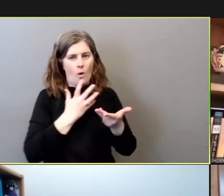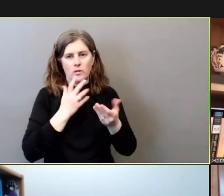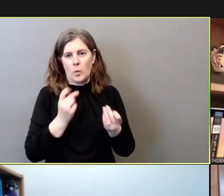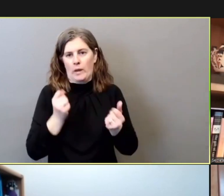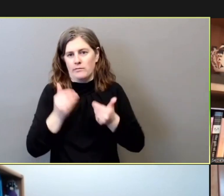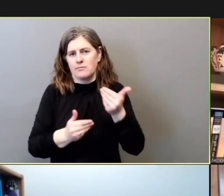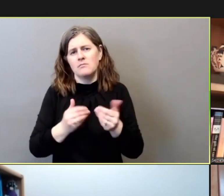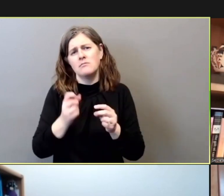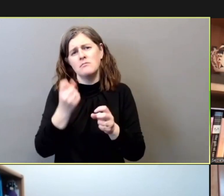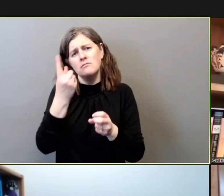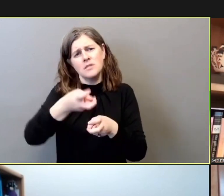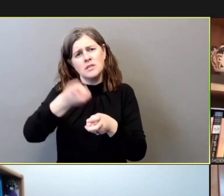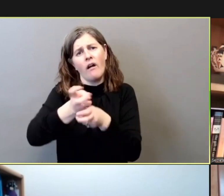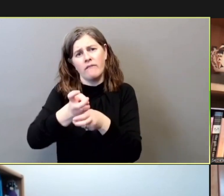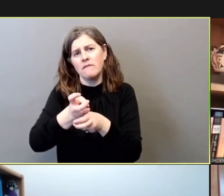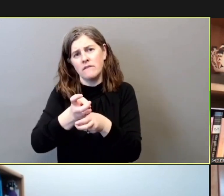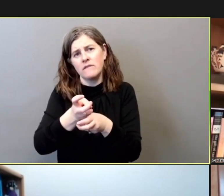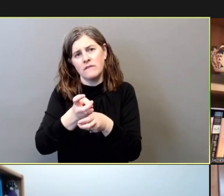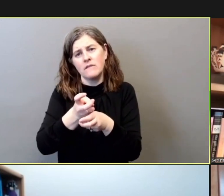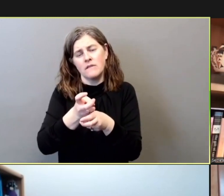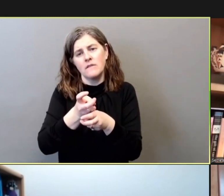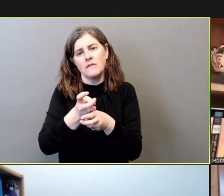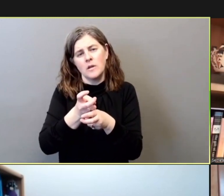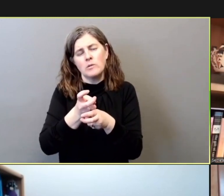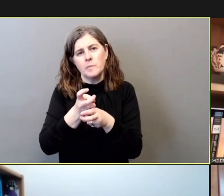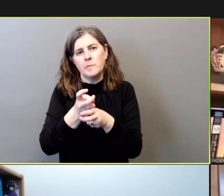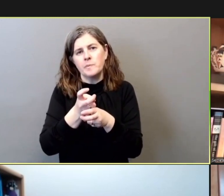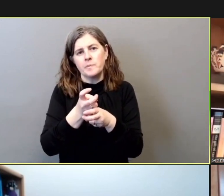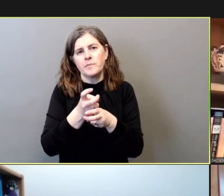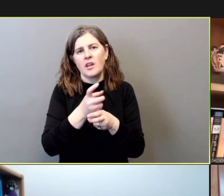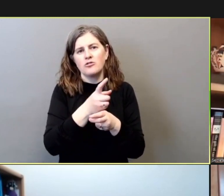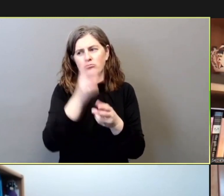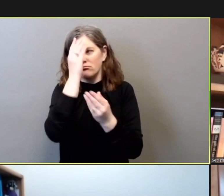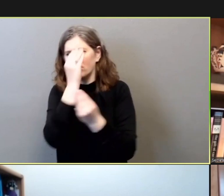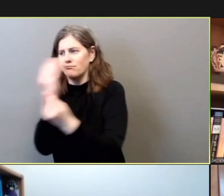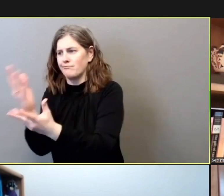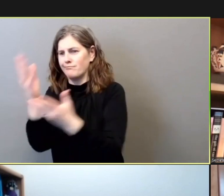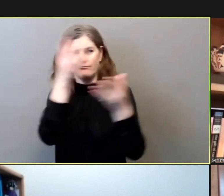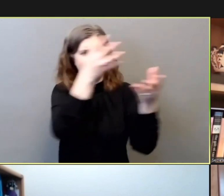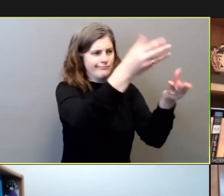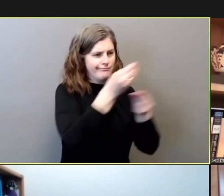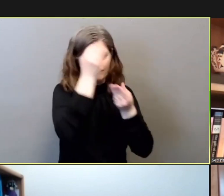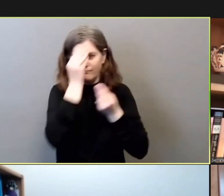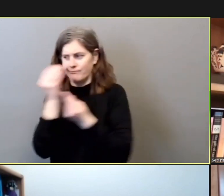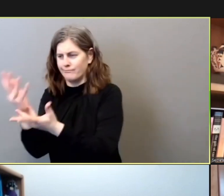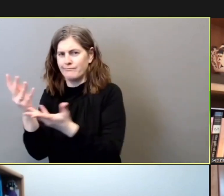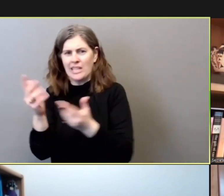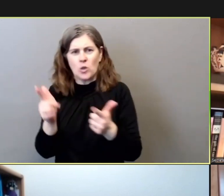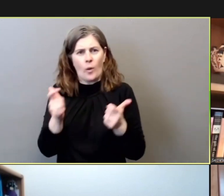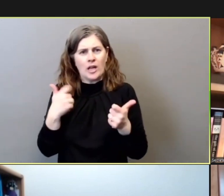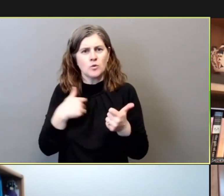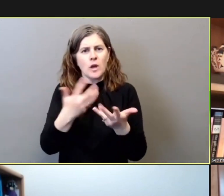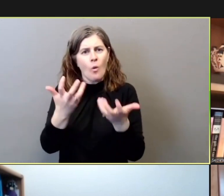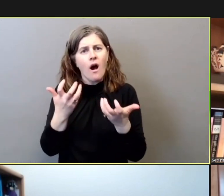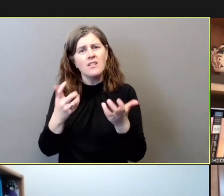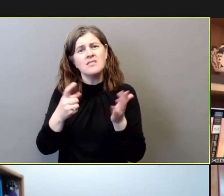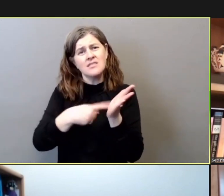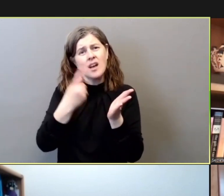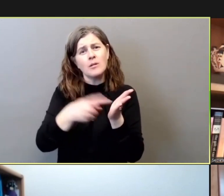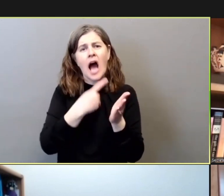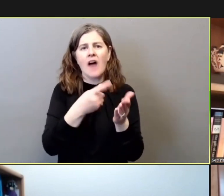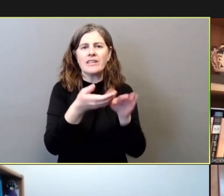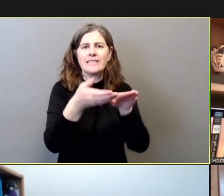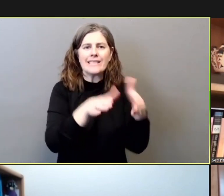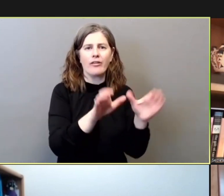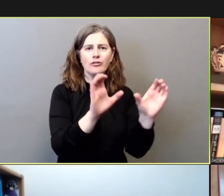very difficult to report these out as quickly as we would like, because there is a death